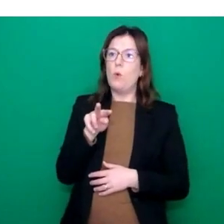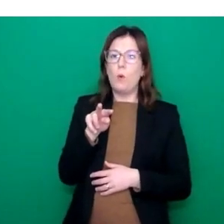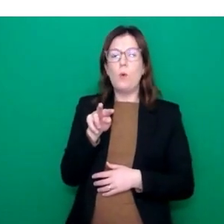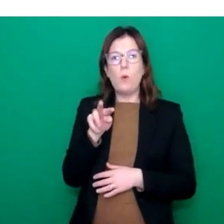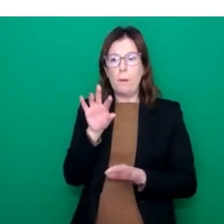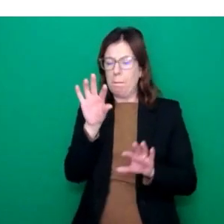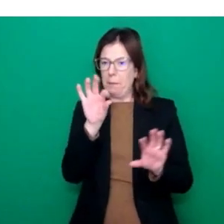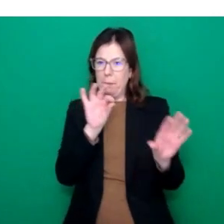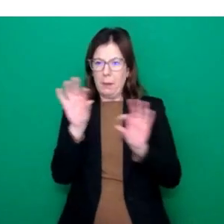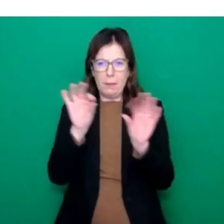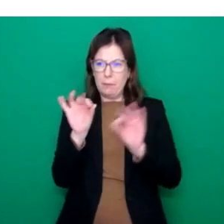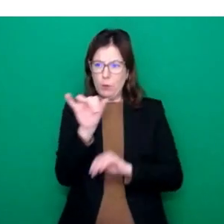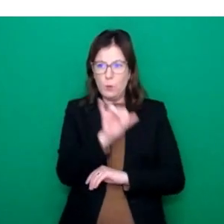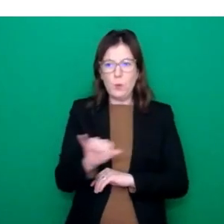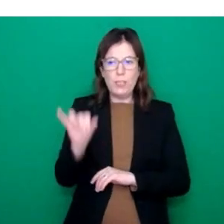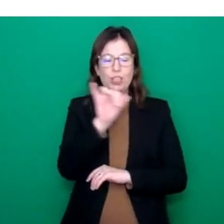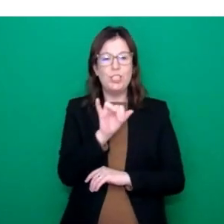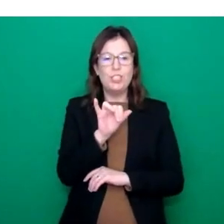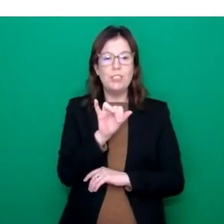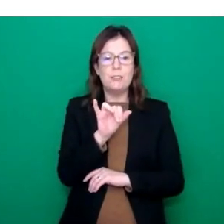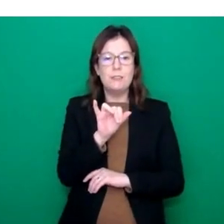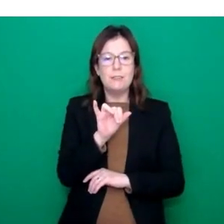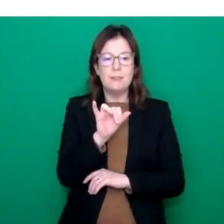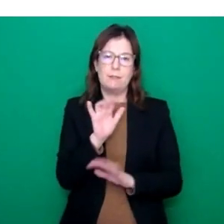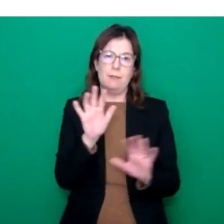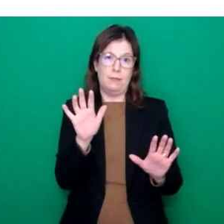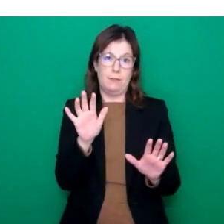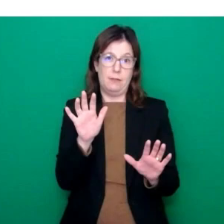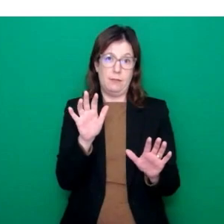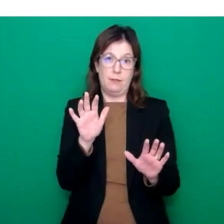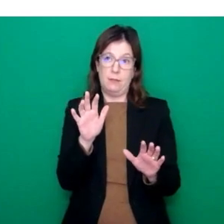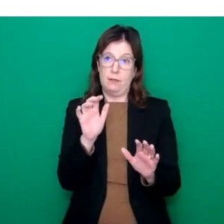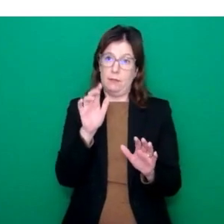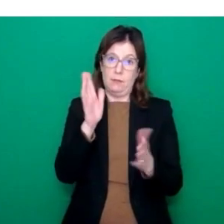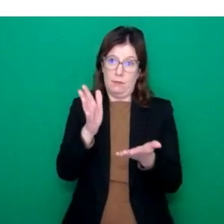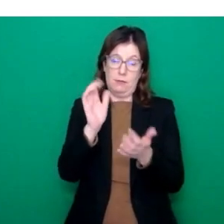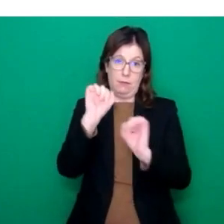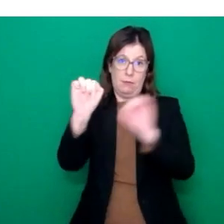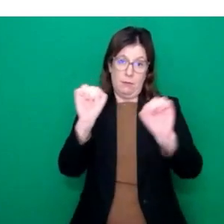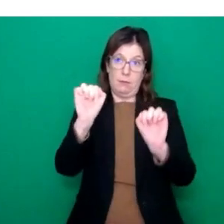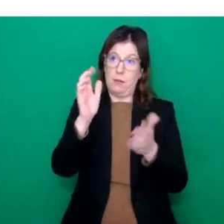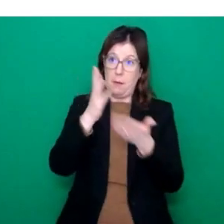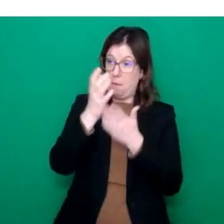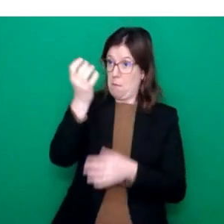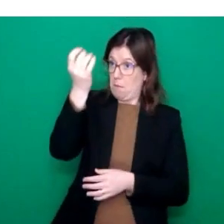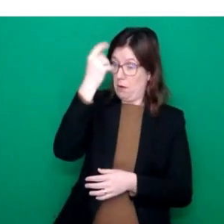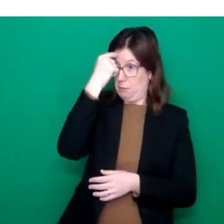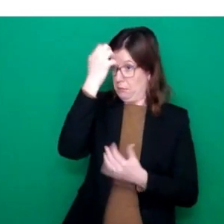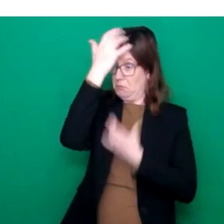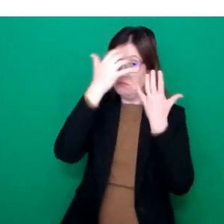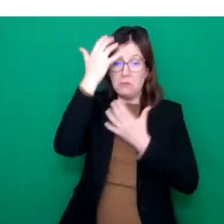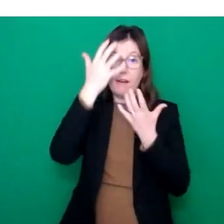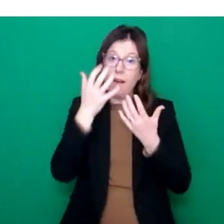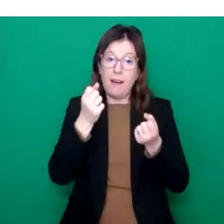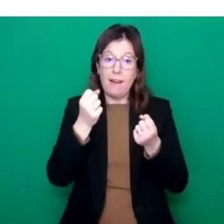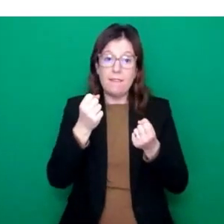what to respond to. Although some really fantastic, I think, thought-provoking and inspiring things said by all of our panel members. I'm going to offer